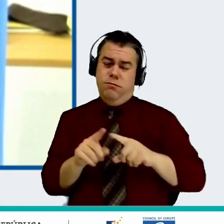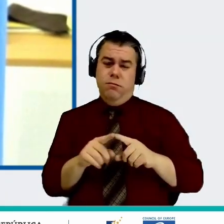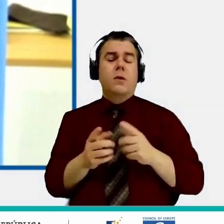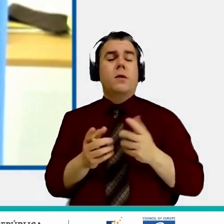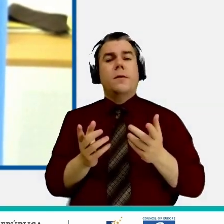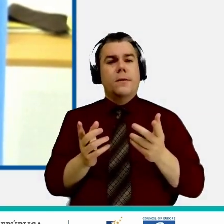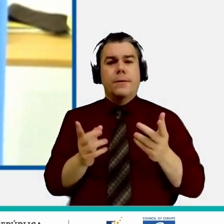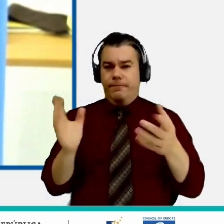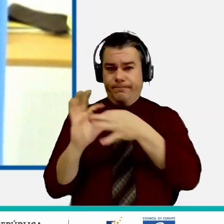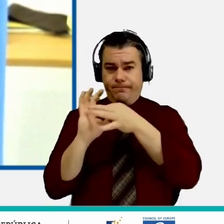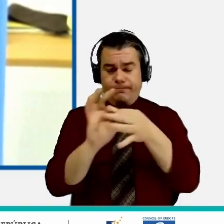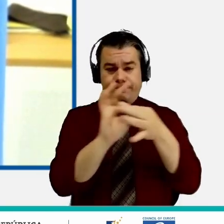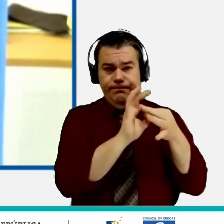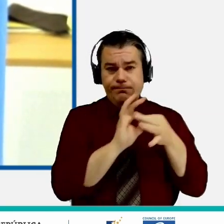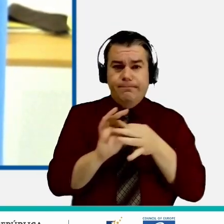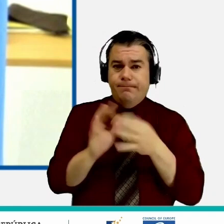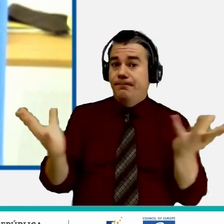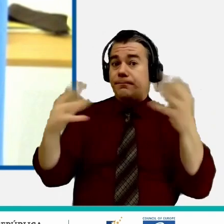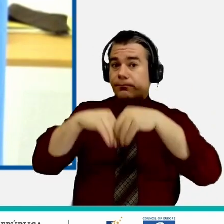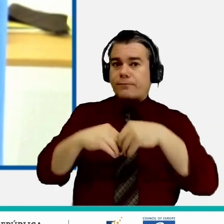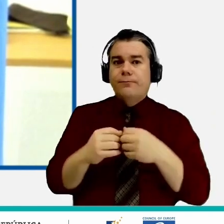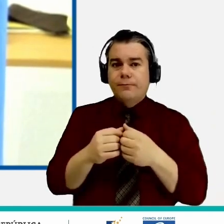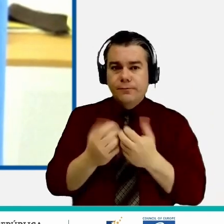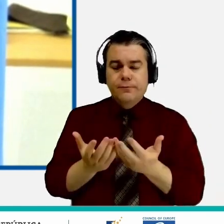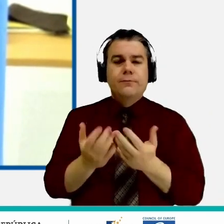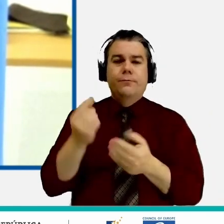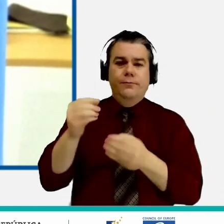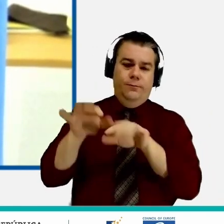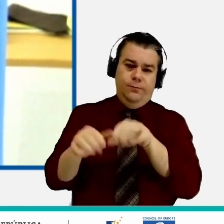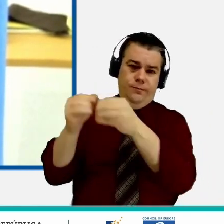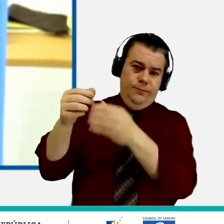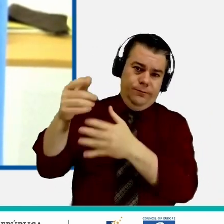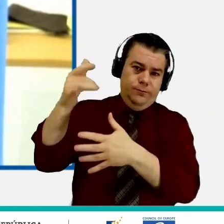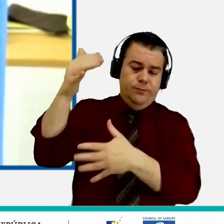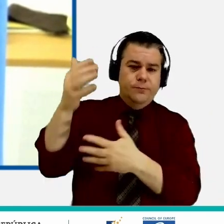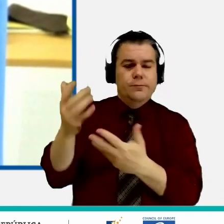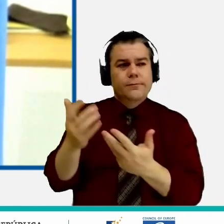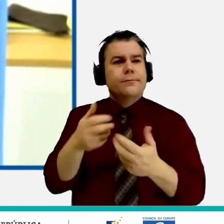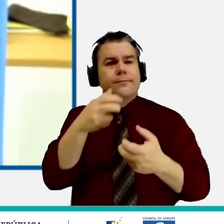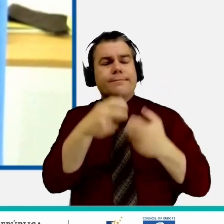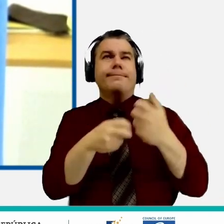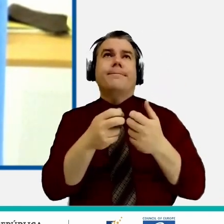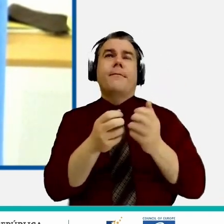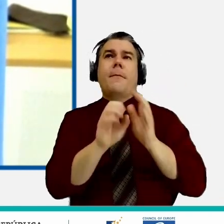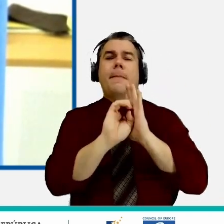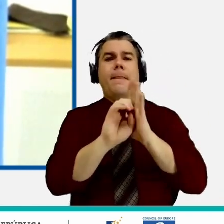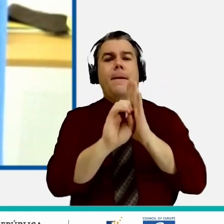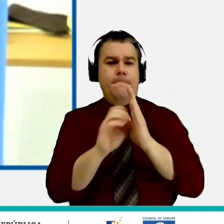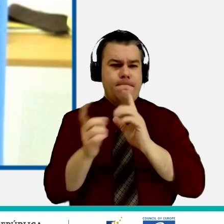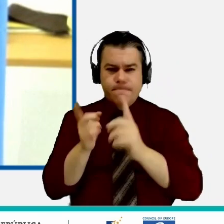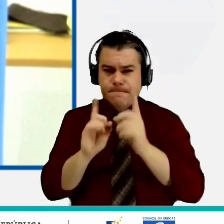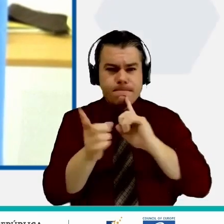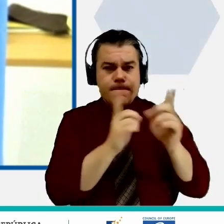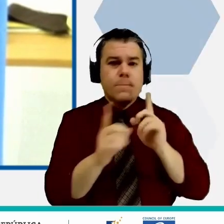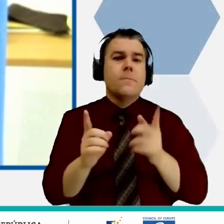between relevant stakeholders and institutions and to deal with a variety of development issues. As examples, we support such dialogues on water, forest